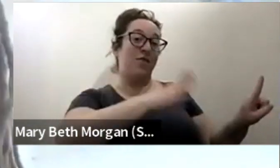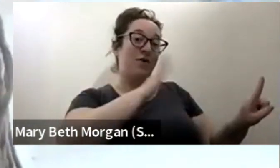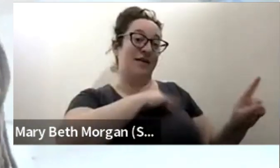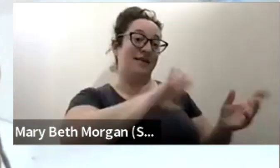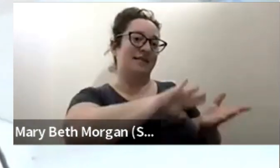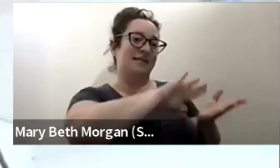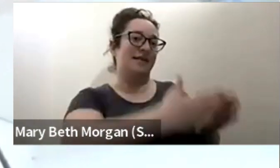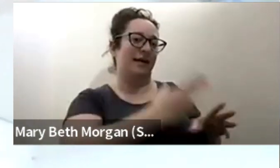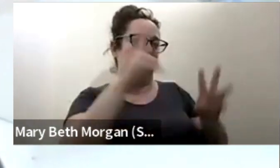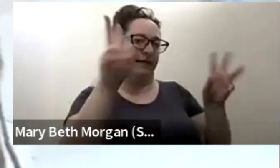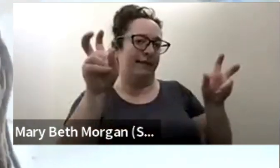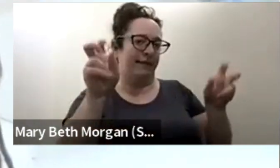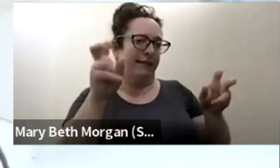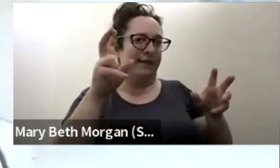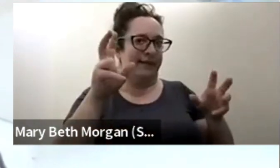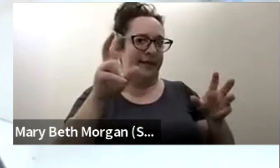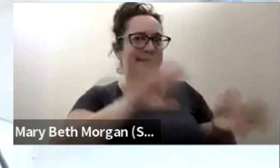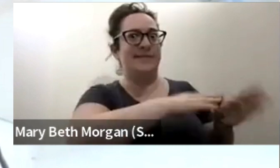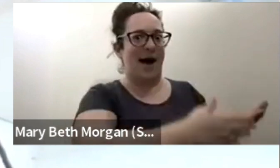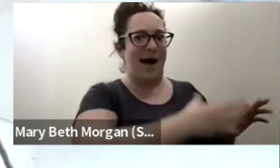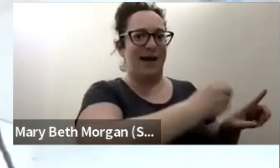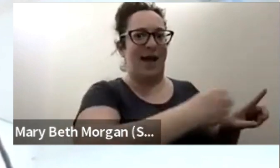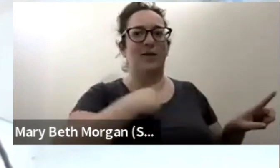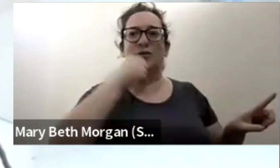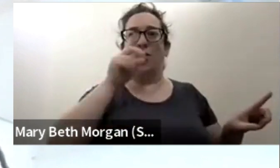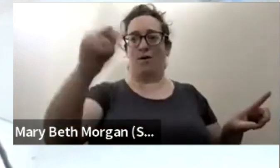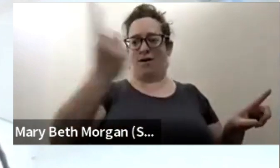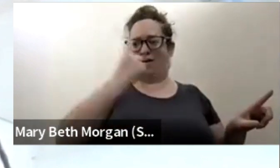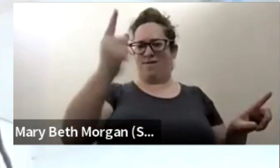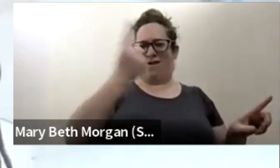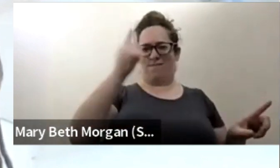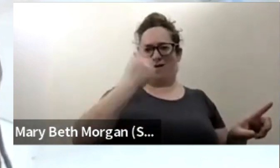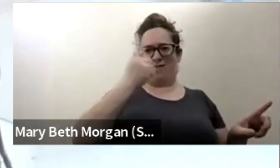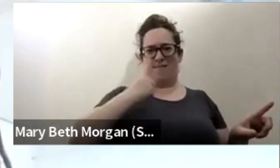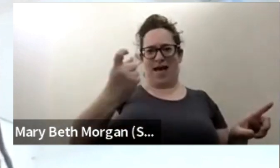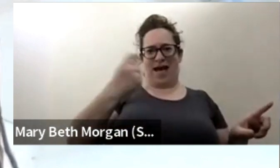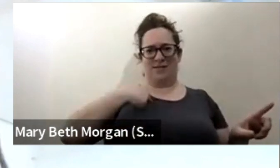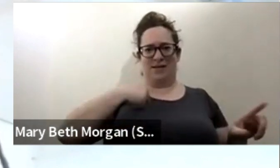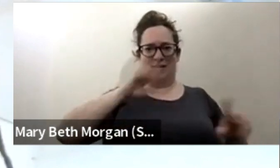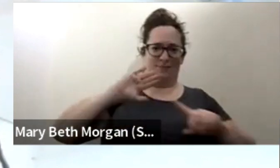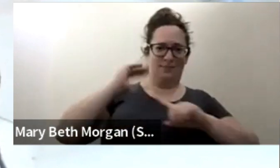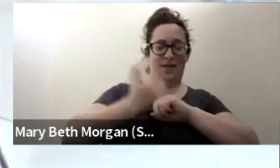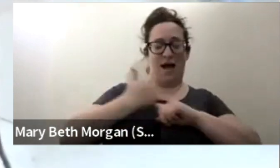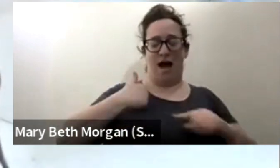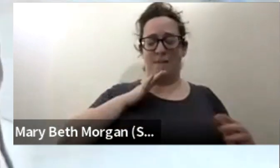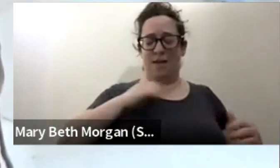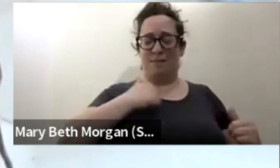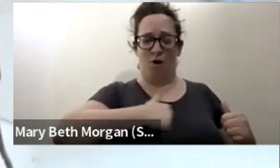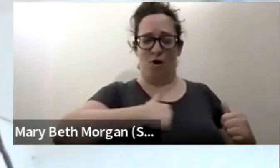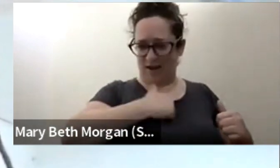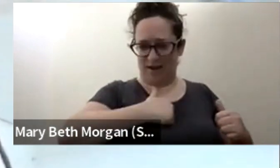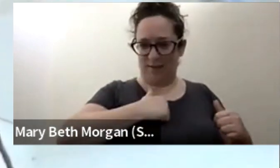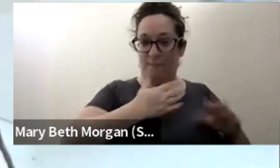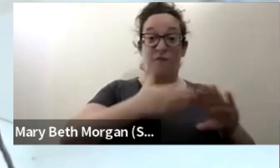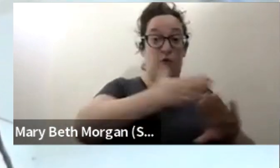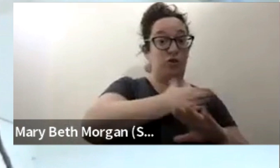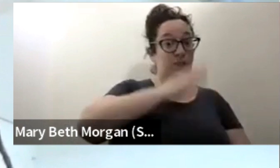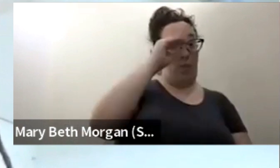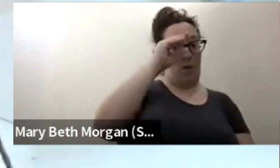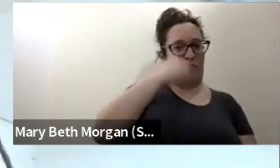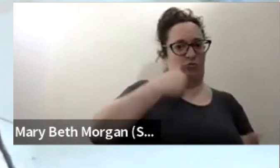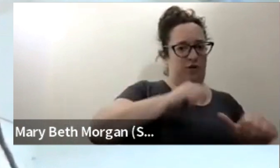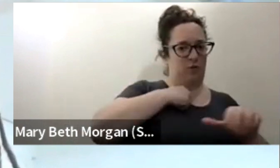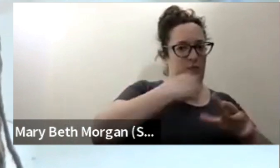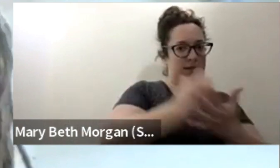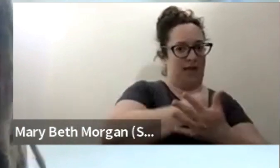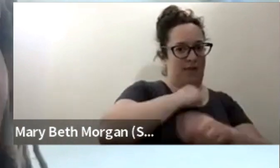not seeing anybody, my brother's just died, so don't come to knocking at my door asking me on dates. I'm not interested, I'm in